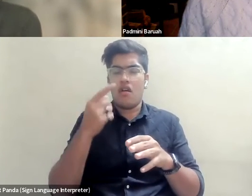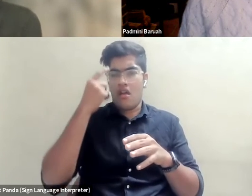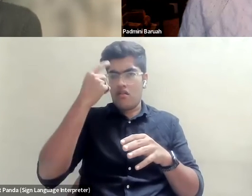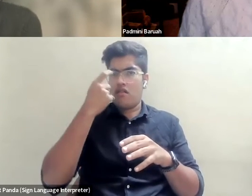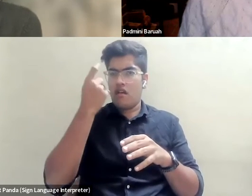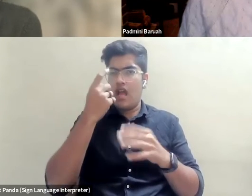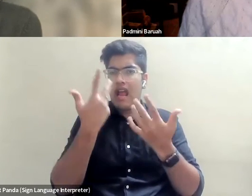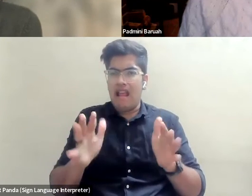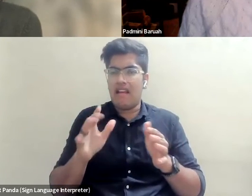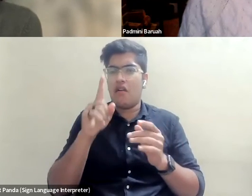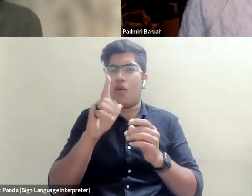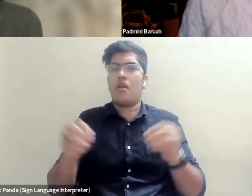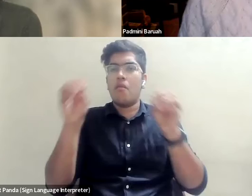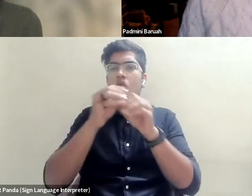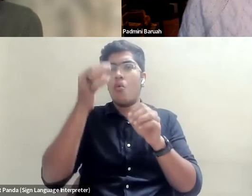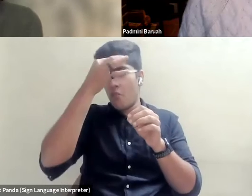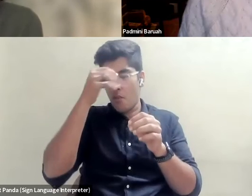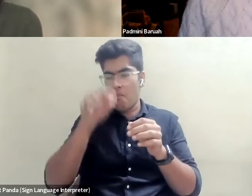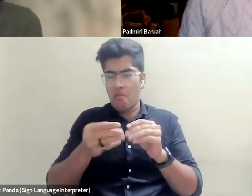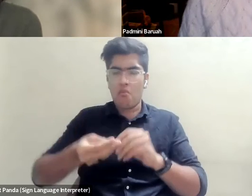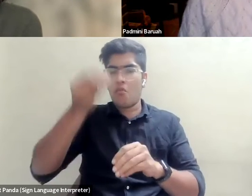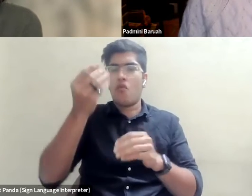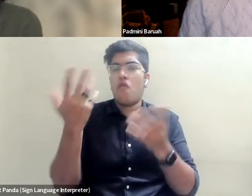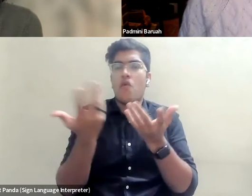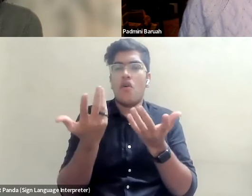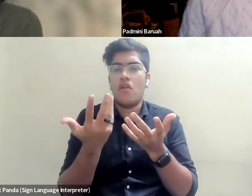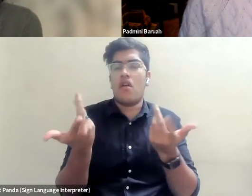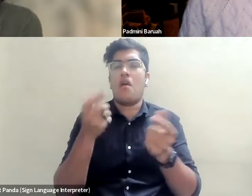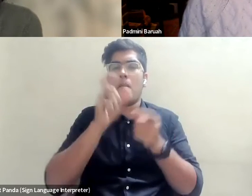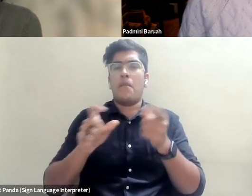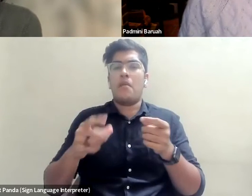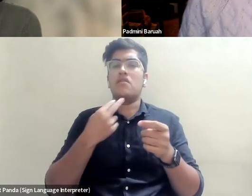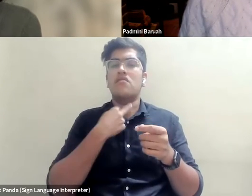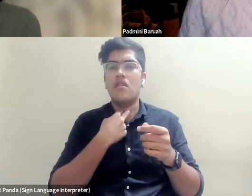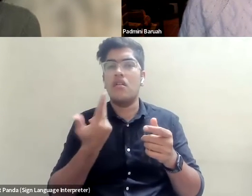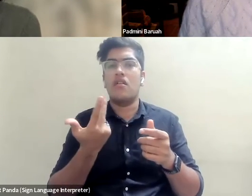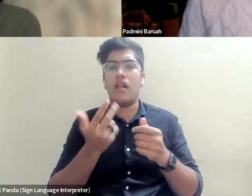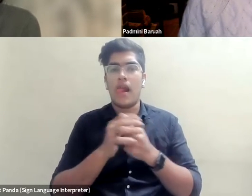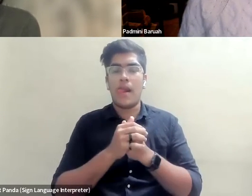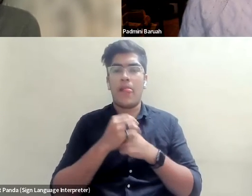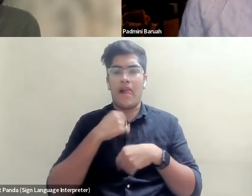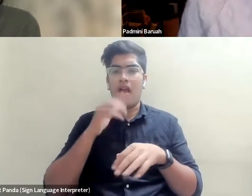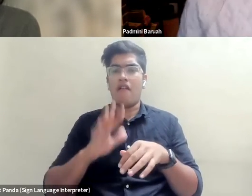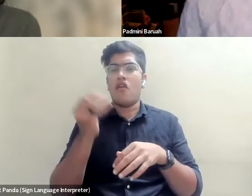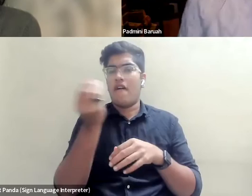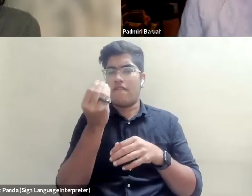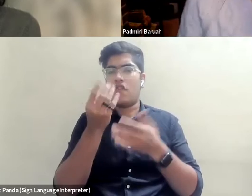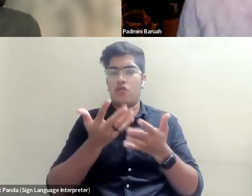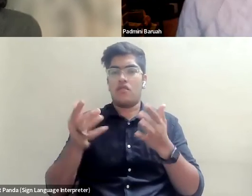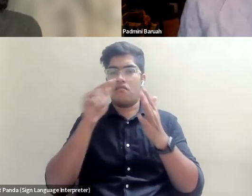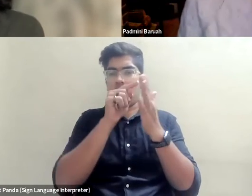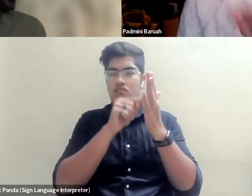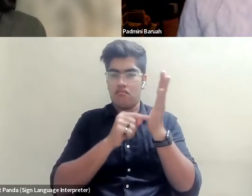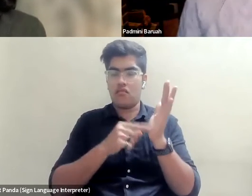most causing an issue in this, or creating a hindrance for people to help them I have a few things that came out when I